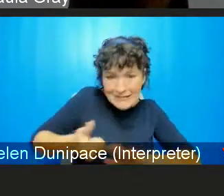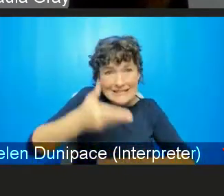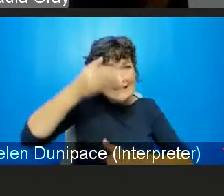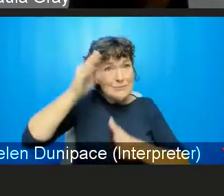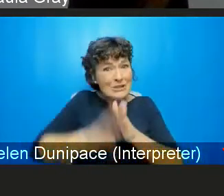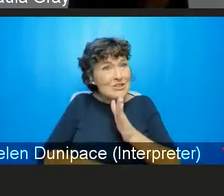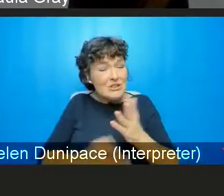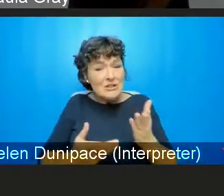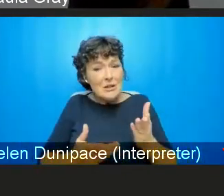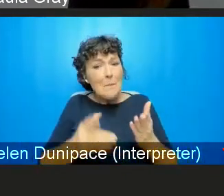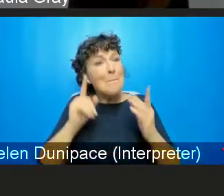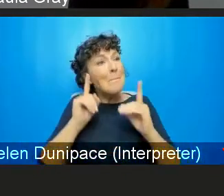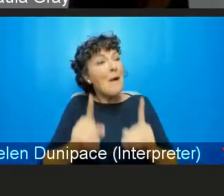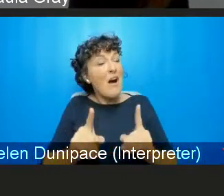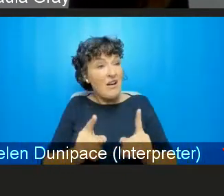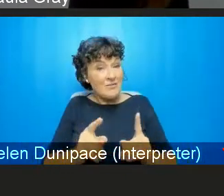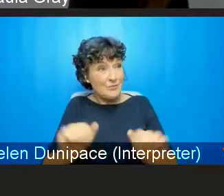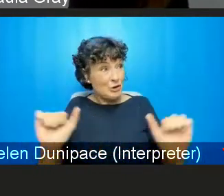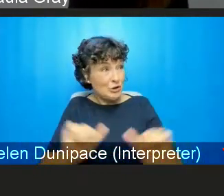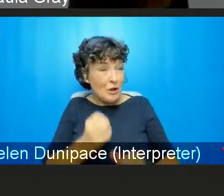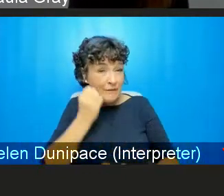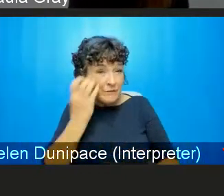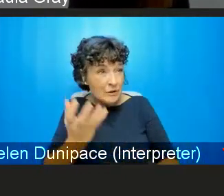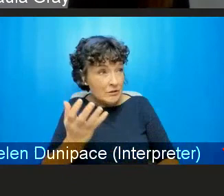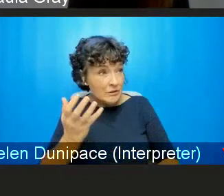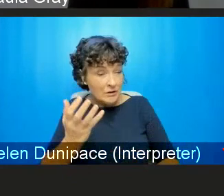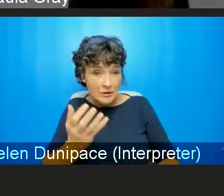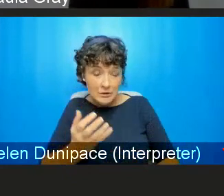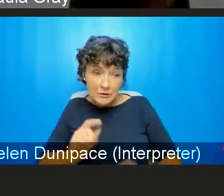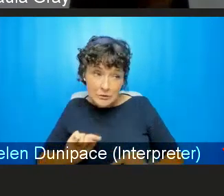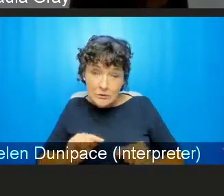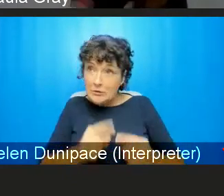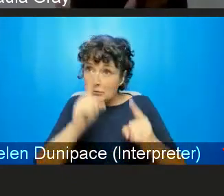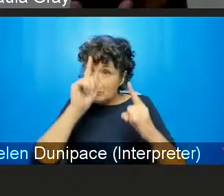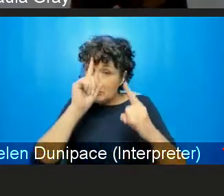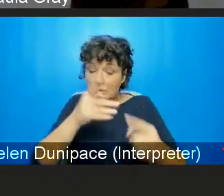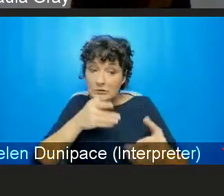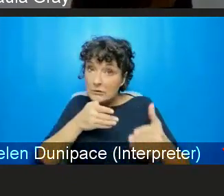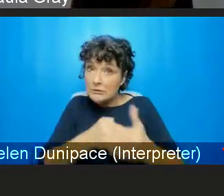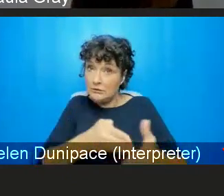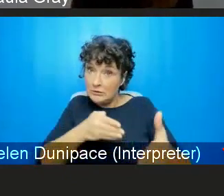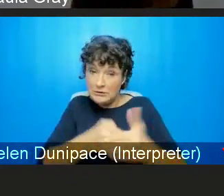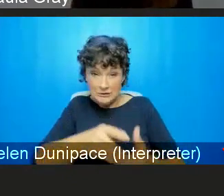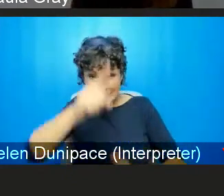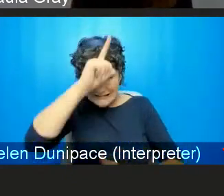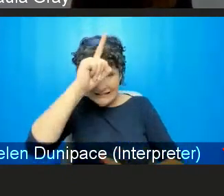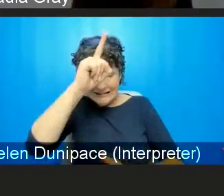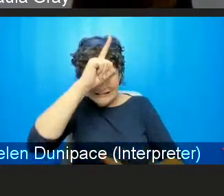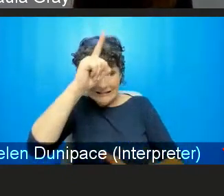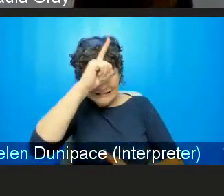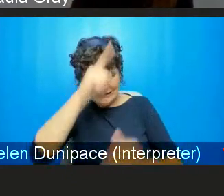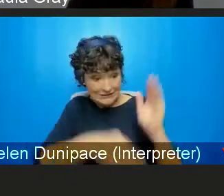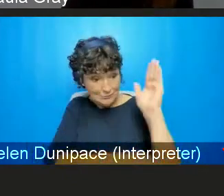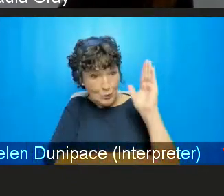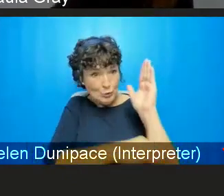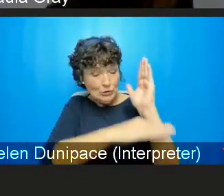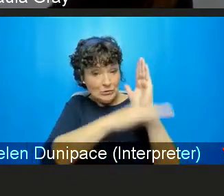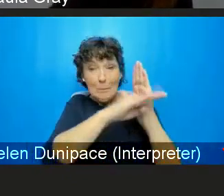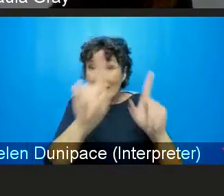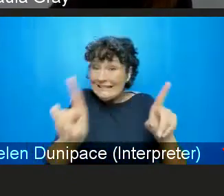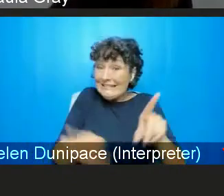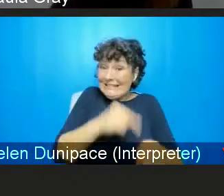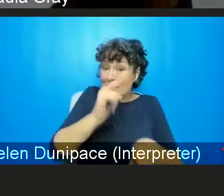but who are perhaps facing challenges to progression. And at the same time, running in tandem with that, we know that we have an